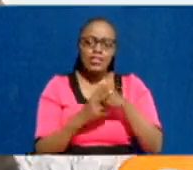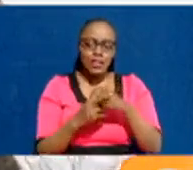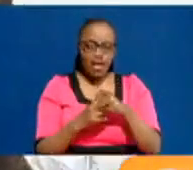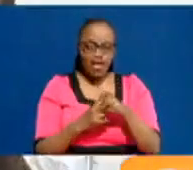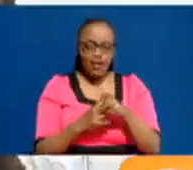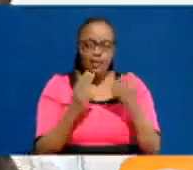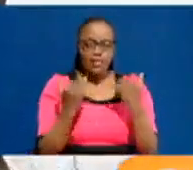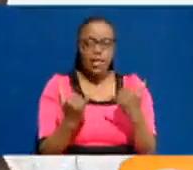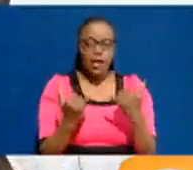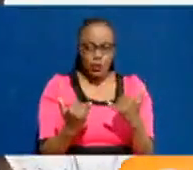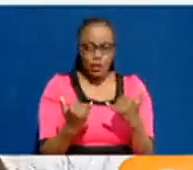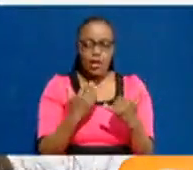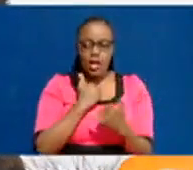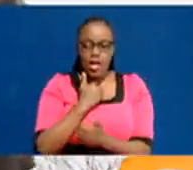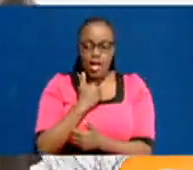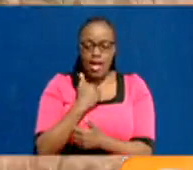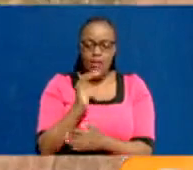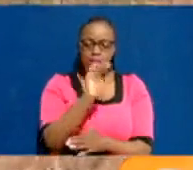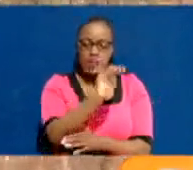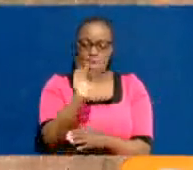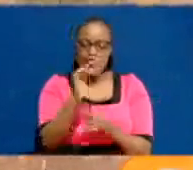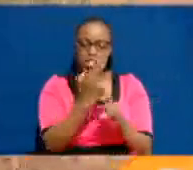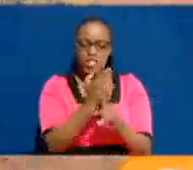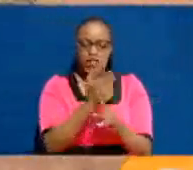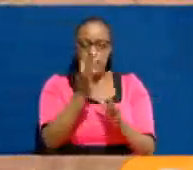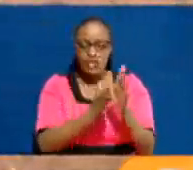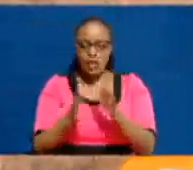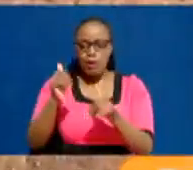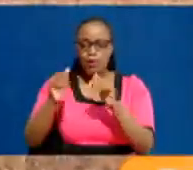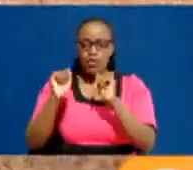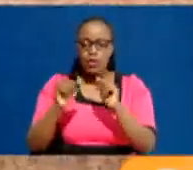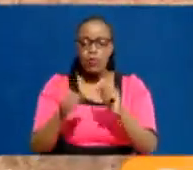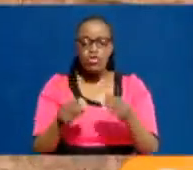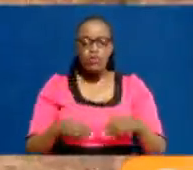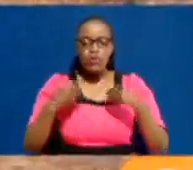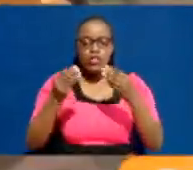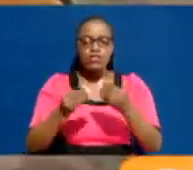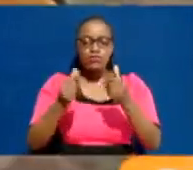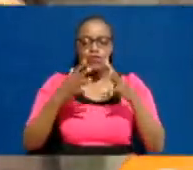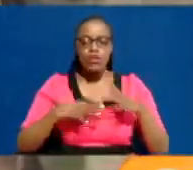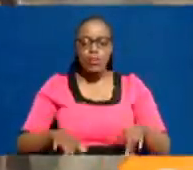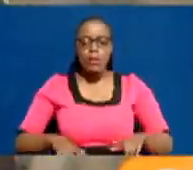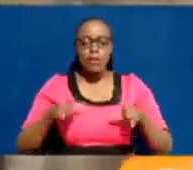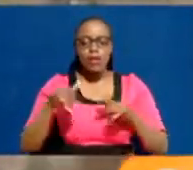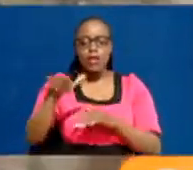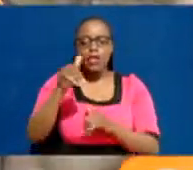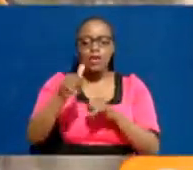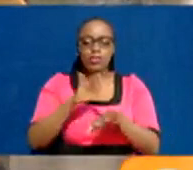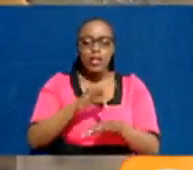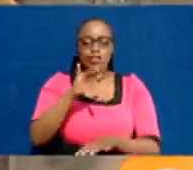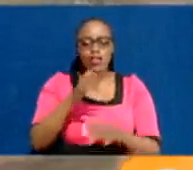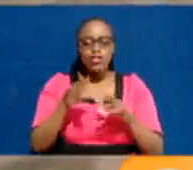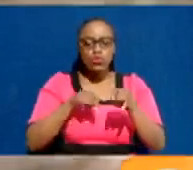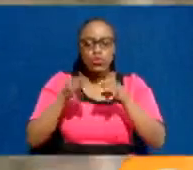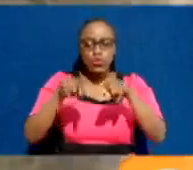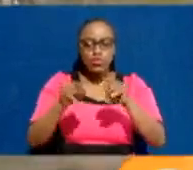9,700. Sasa wanatoa rai ya kuwepo kwa mbinu mbadala zitakazotoa suluhu kwa wakazi wa maeneo yaliyoathirika